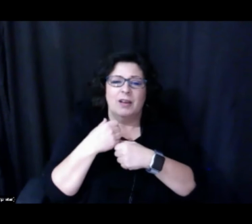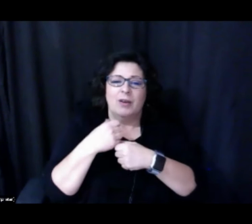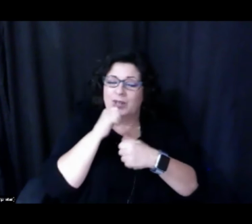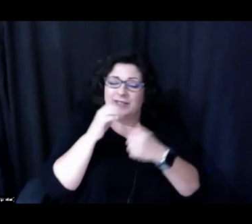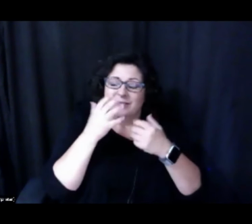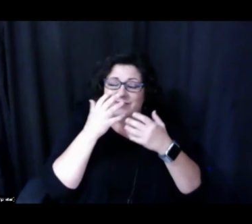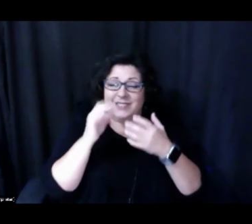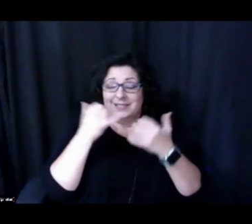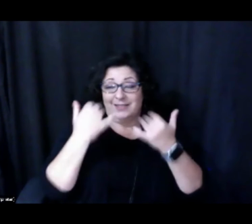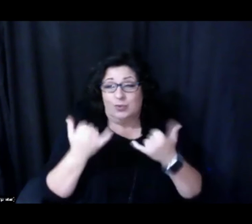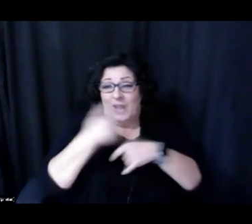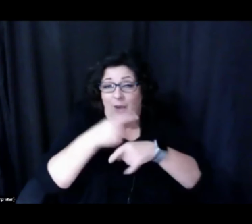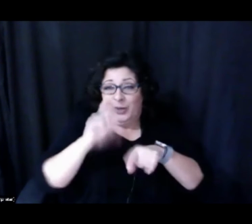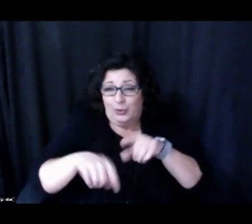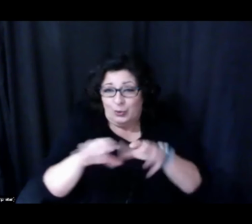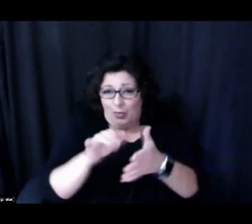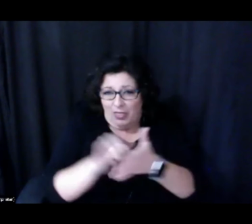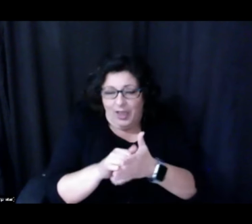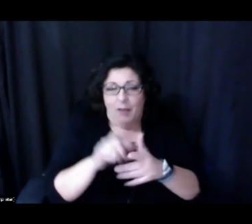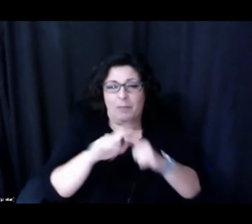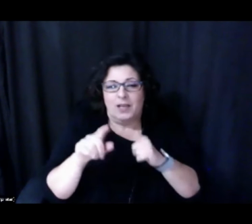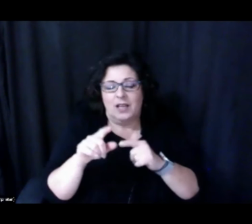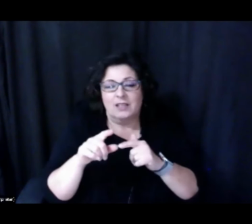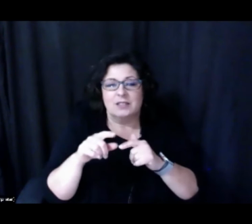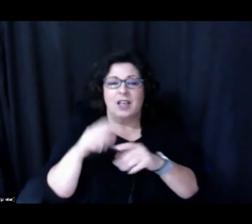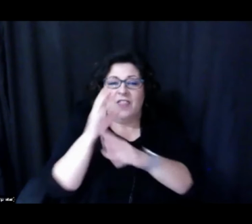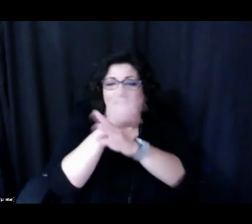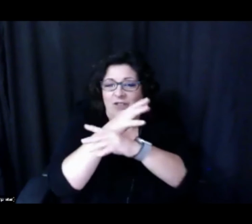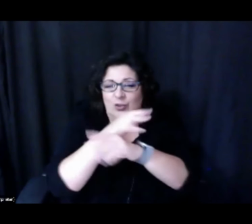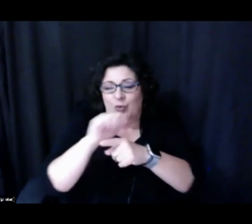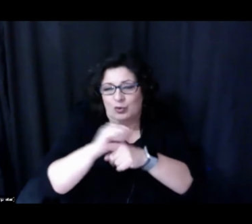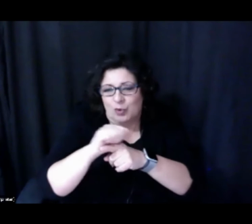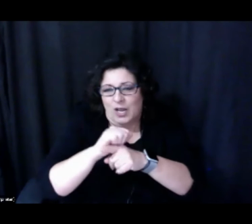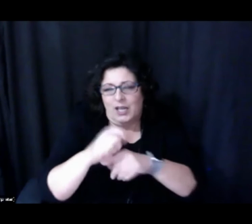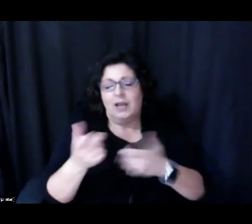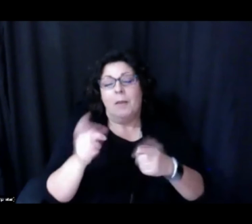we couldn't do that today because of the virtual training.